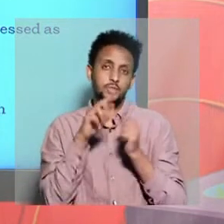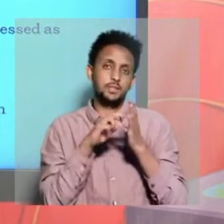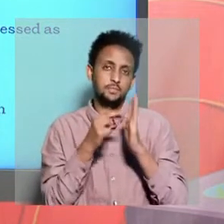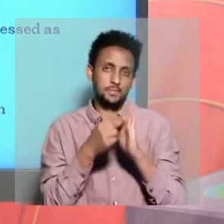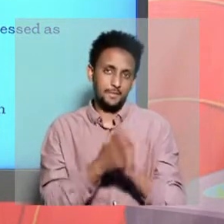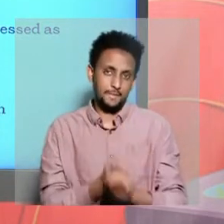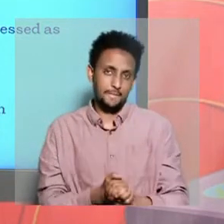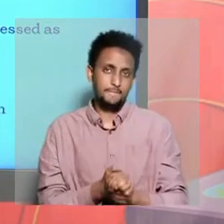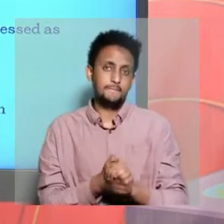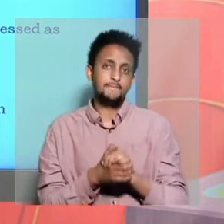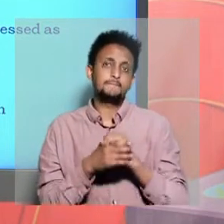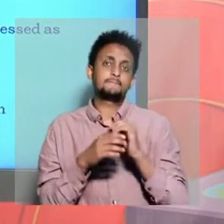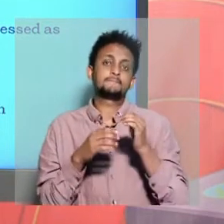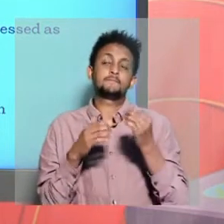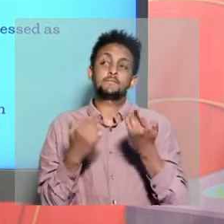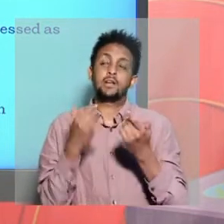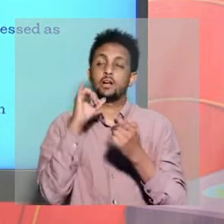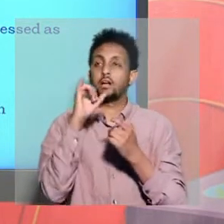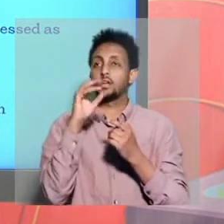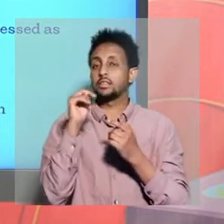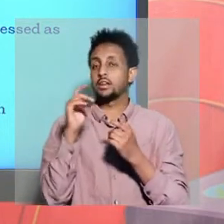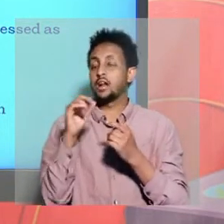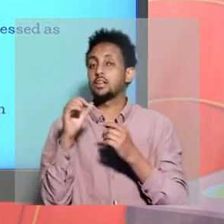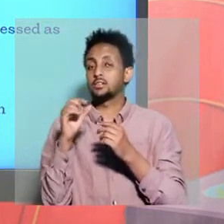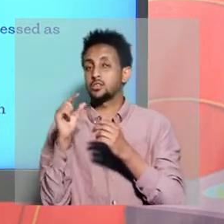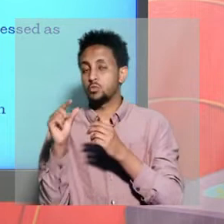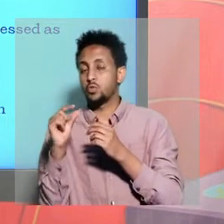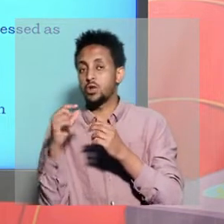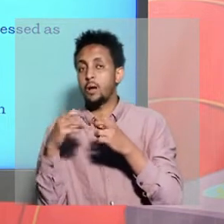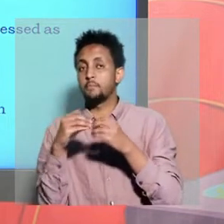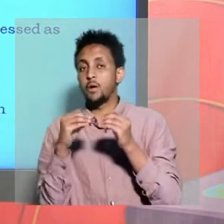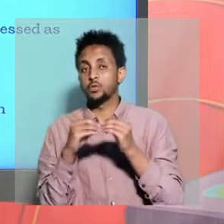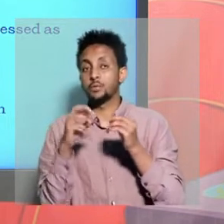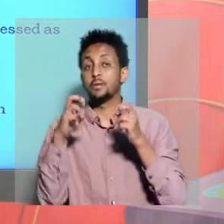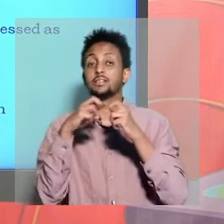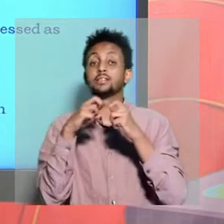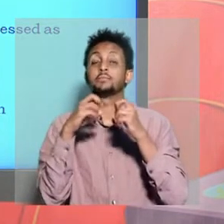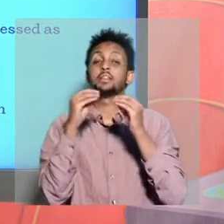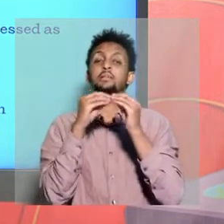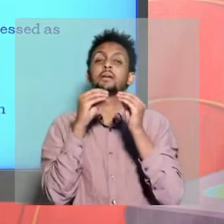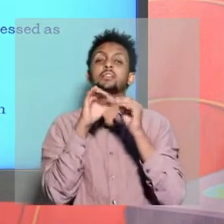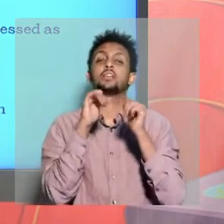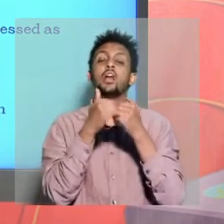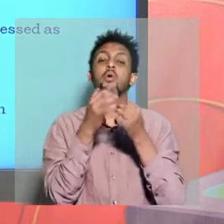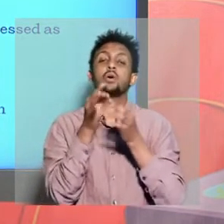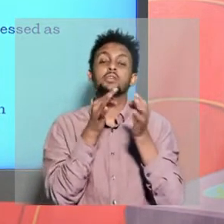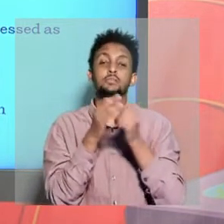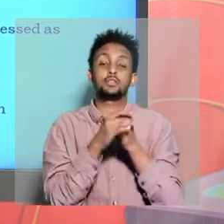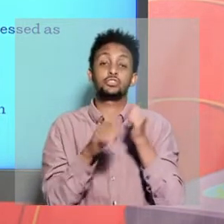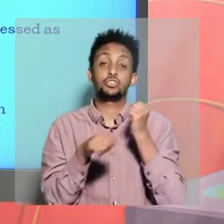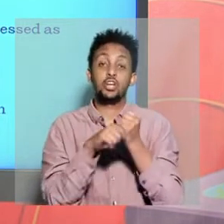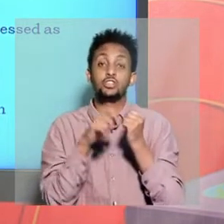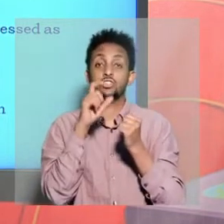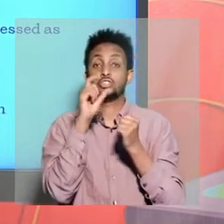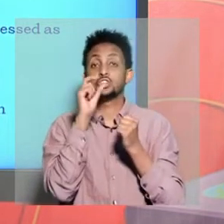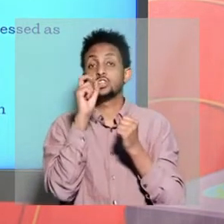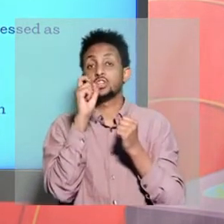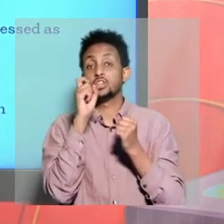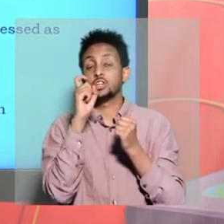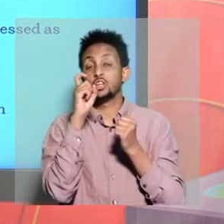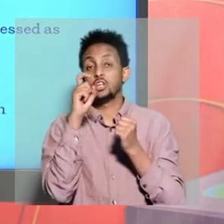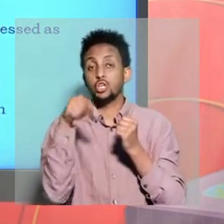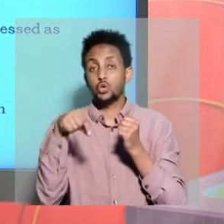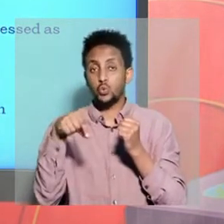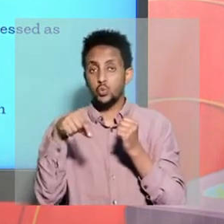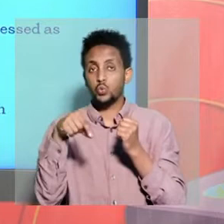that they are the integral multiple of the smallest amount of the charges, and mathematically can be expressed as charge q is n times q,